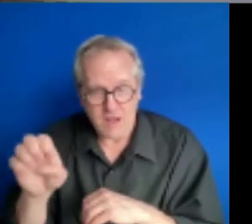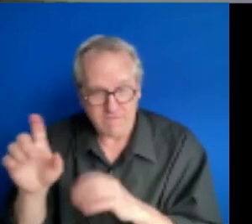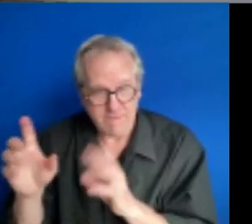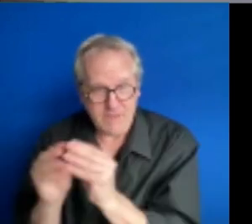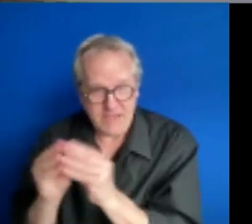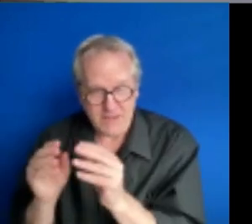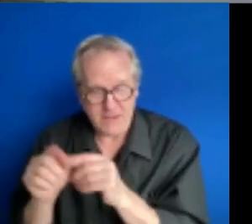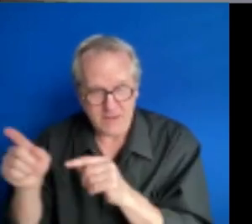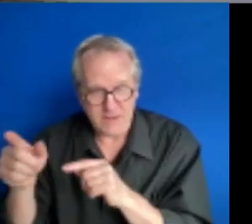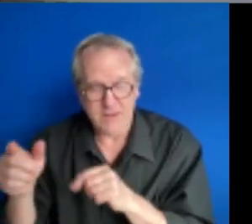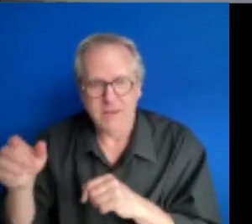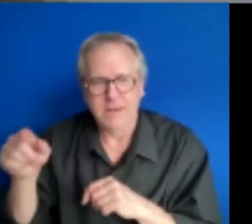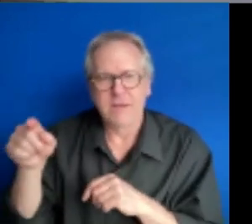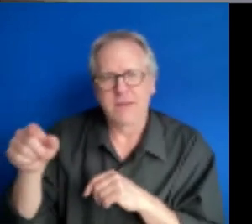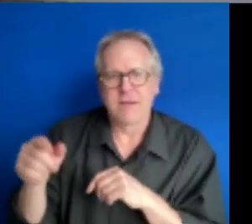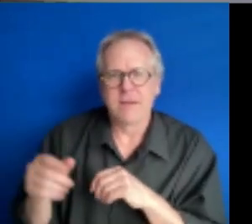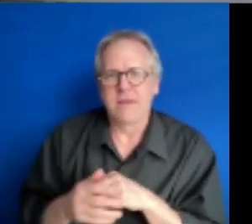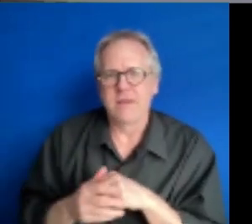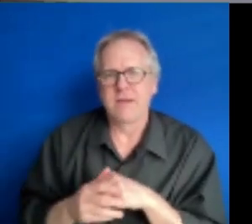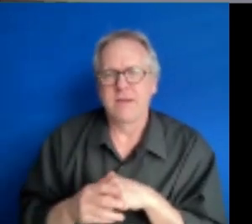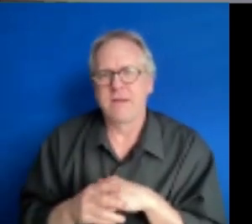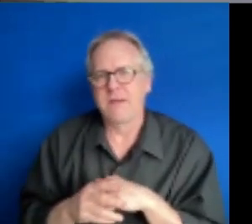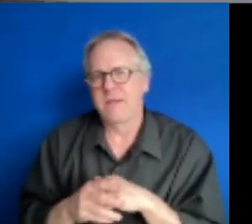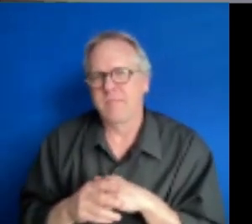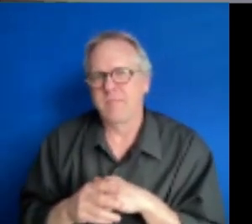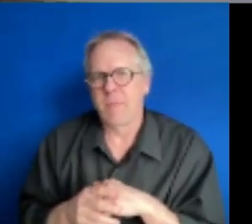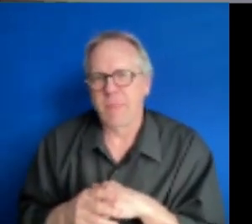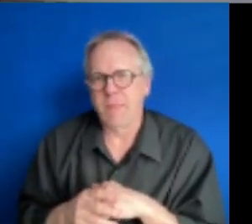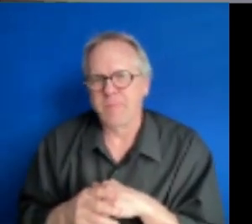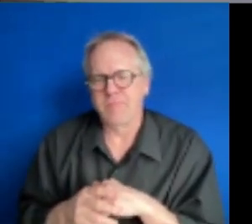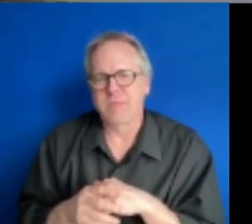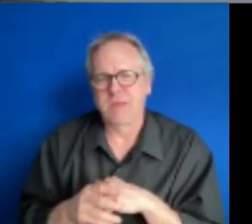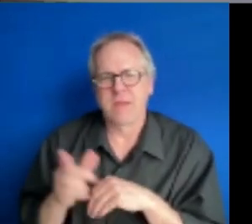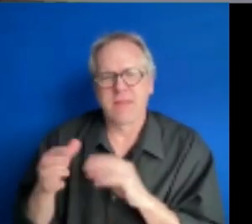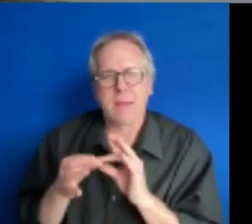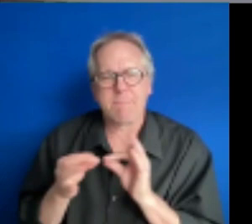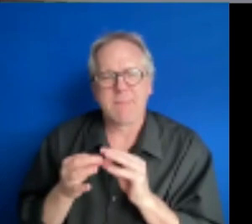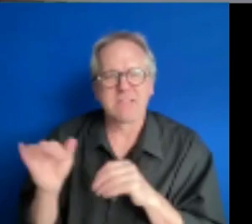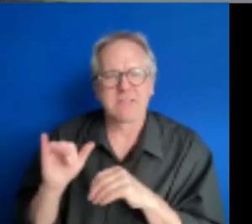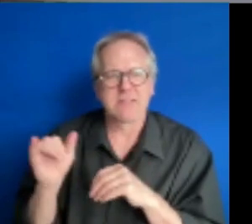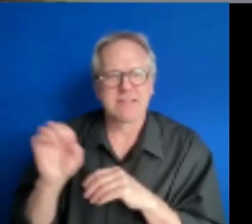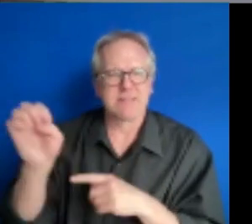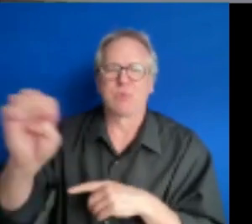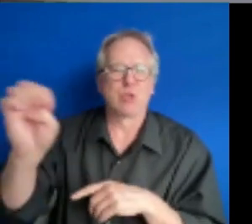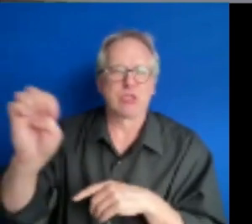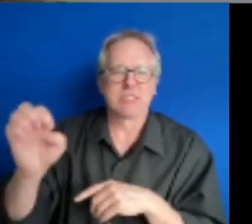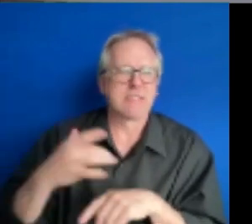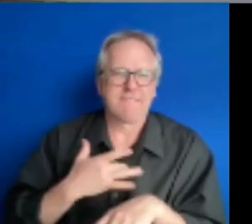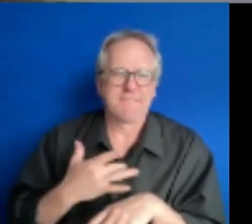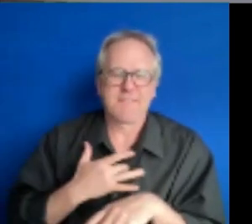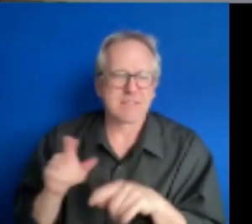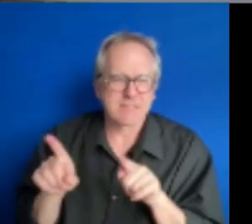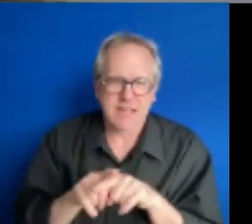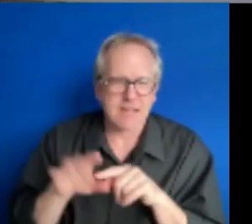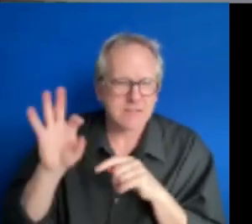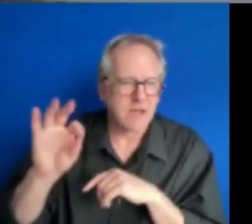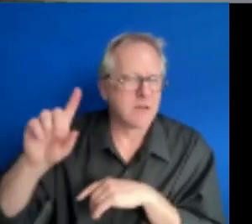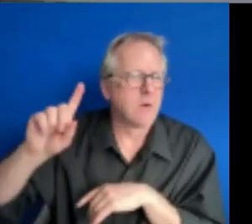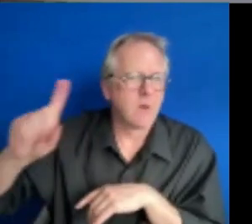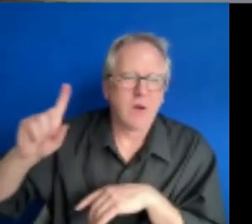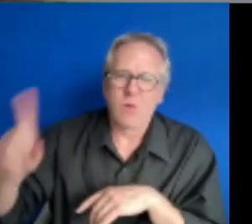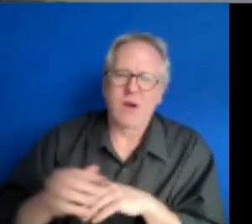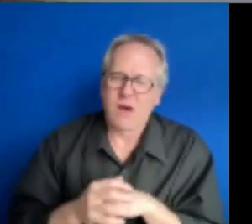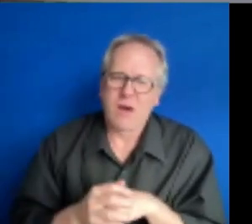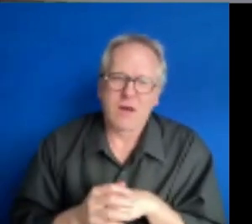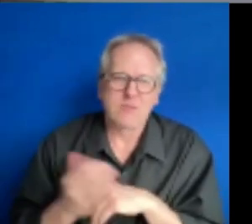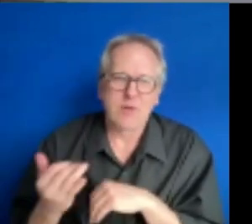feels like an emergency. I mentioned that it feels like an emergency. There's such a push